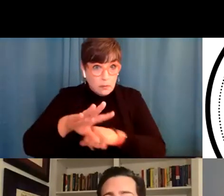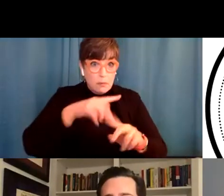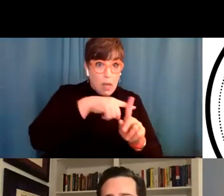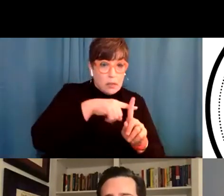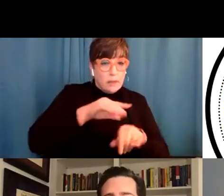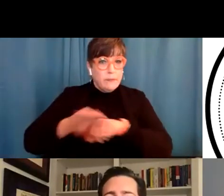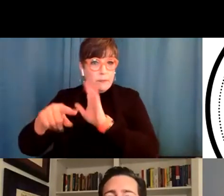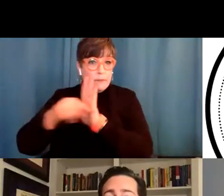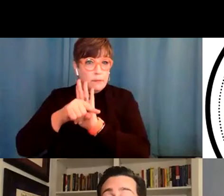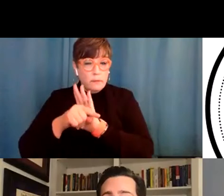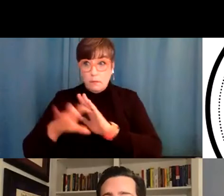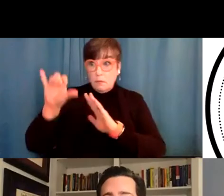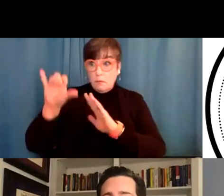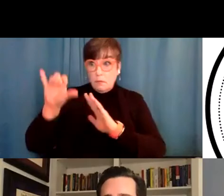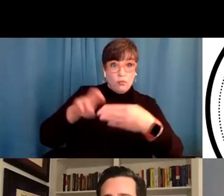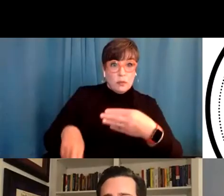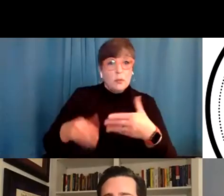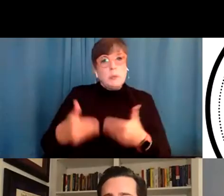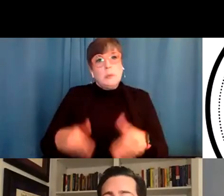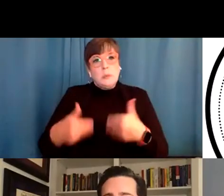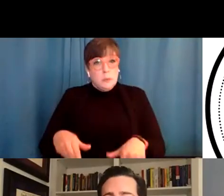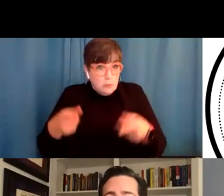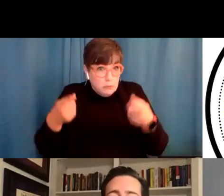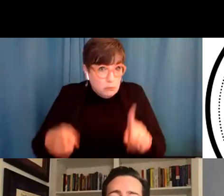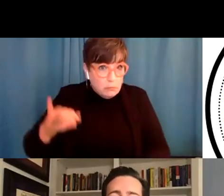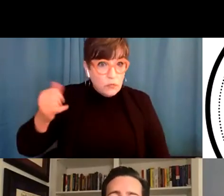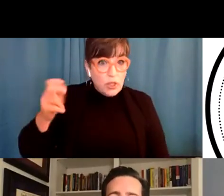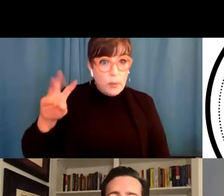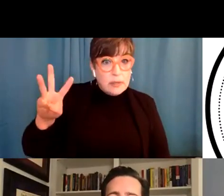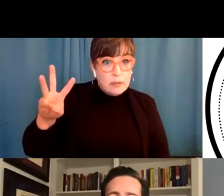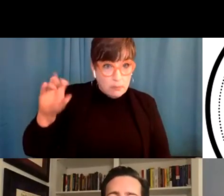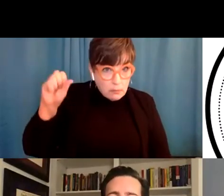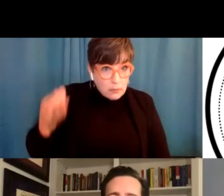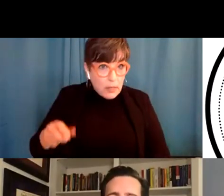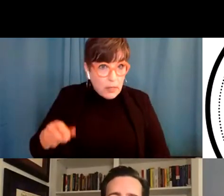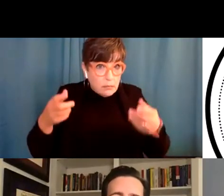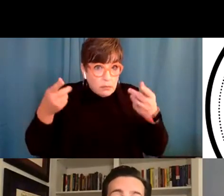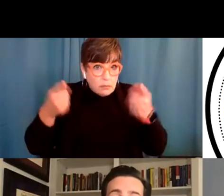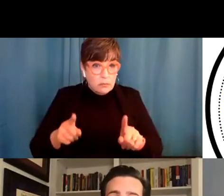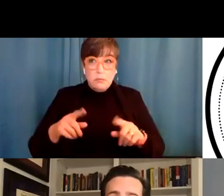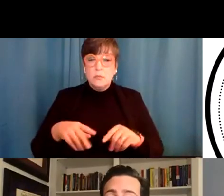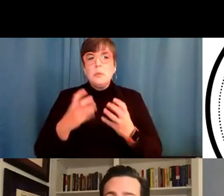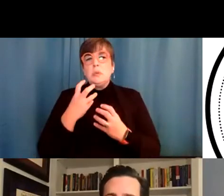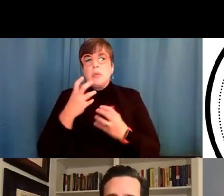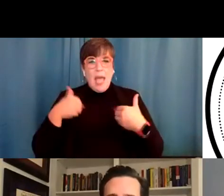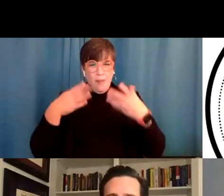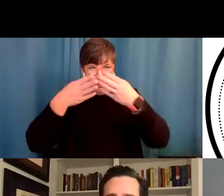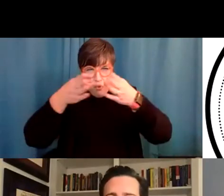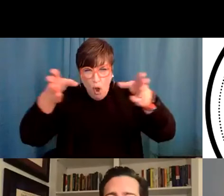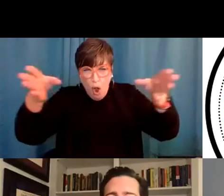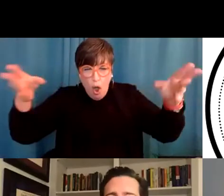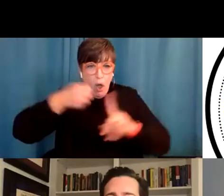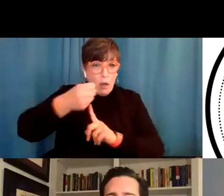very directly in the kinds of actions and choices that people make that have broad and long-lasting implications.